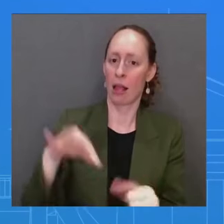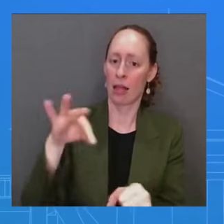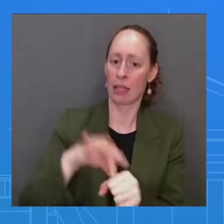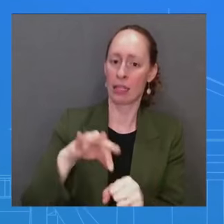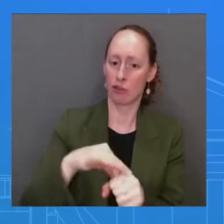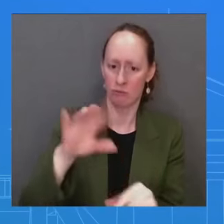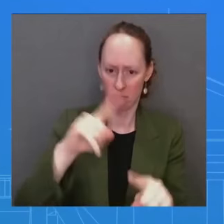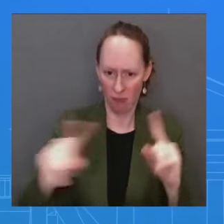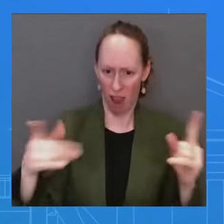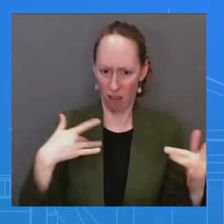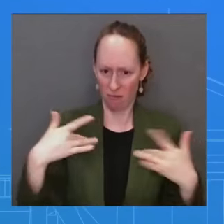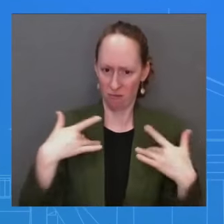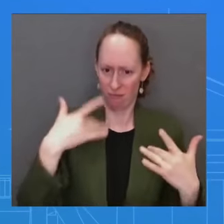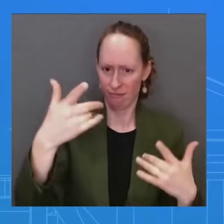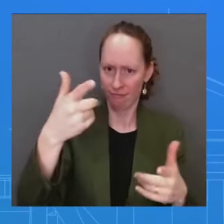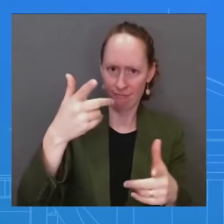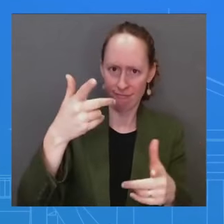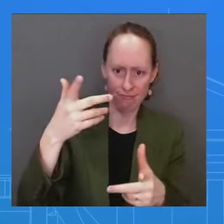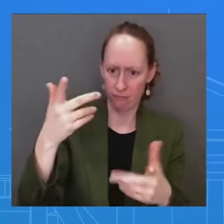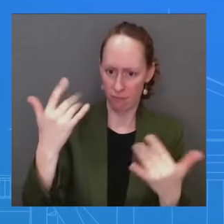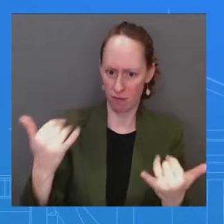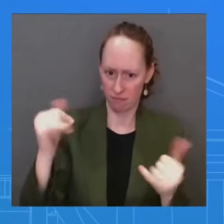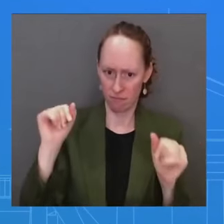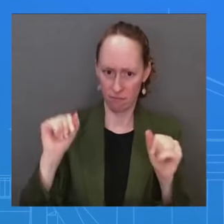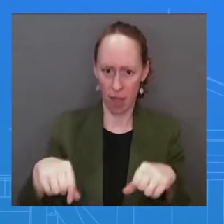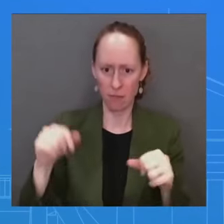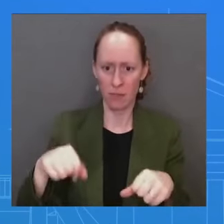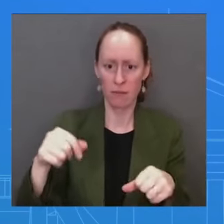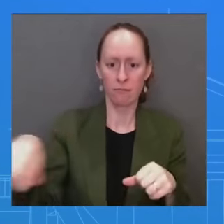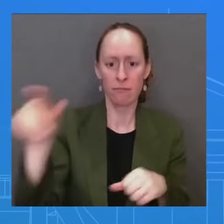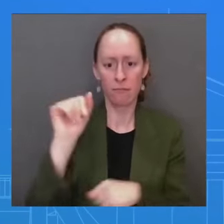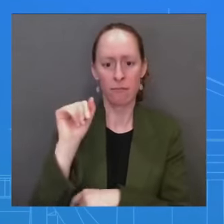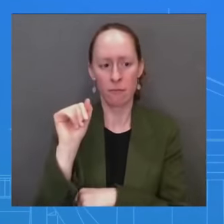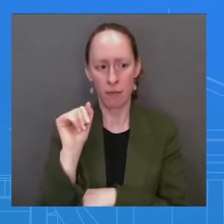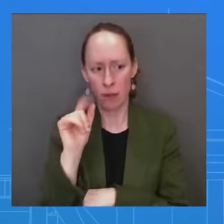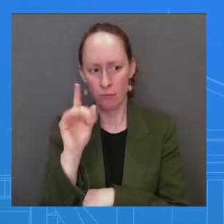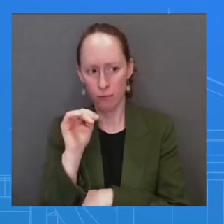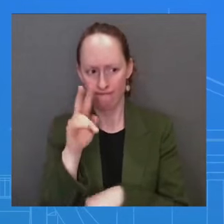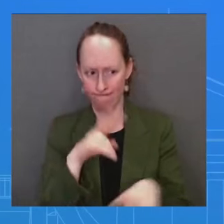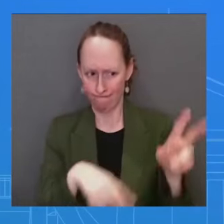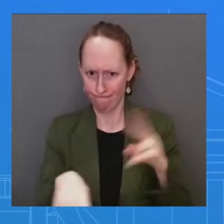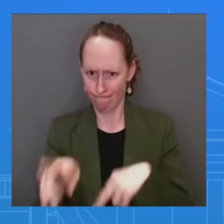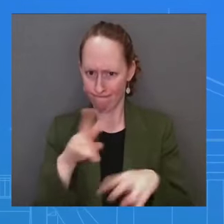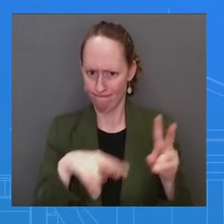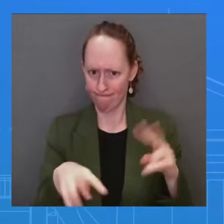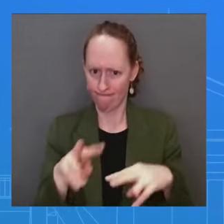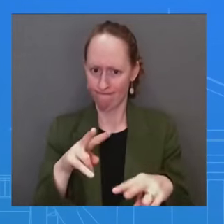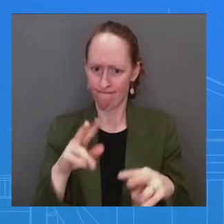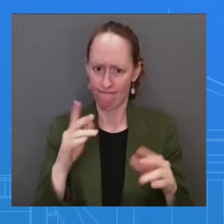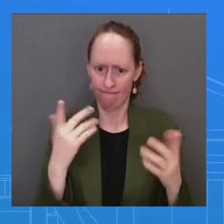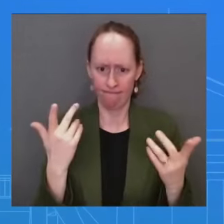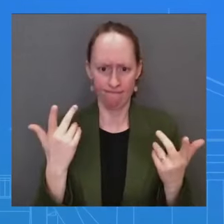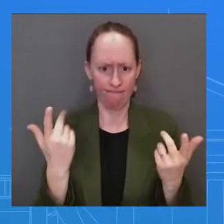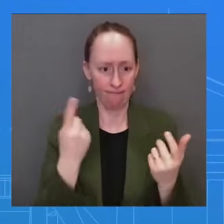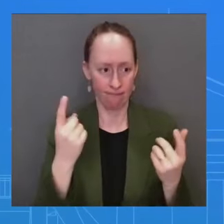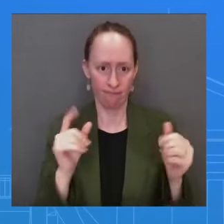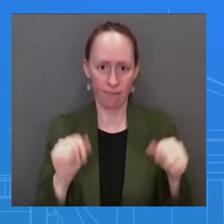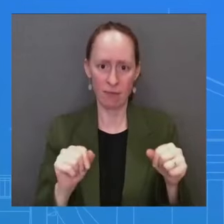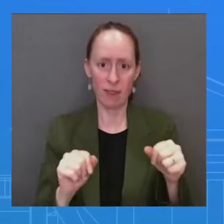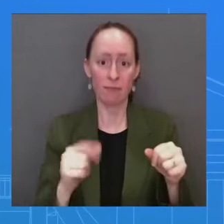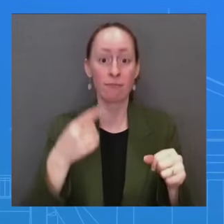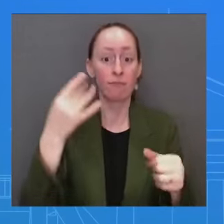the possibility of potential violence around the time of any trial date that he might have? Is that something that's